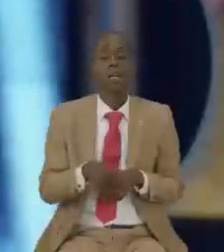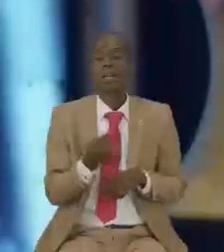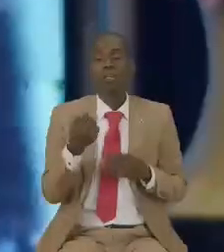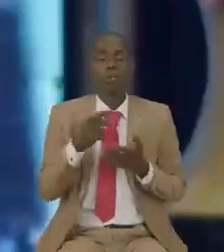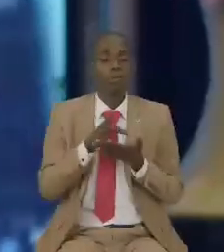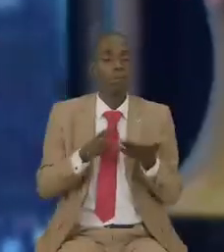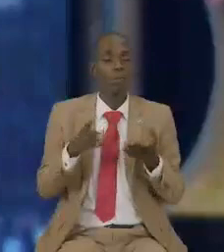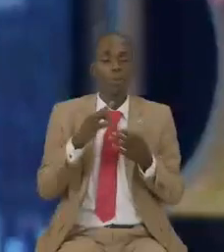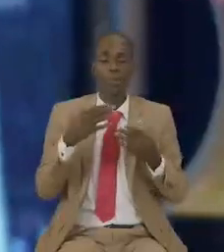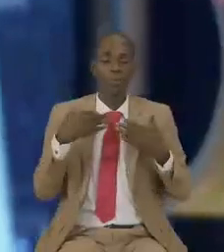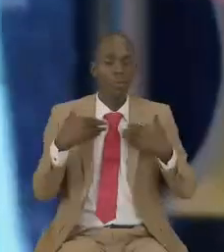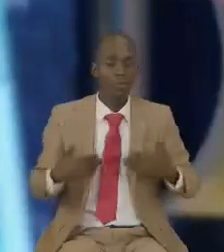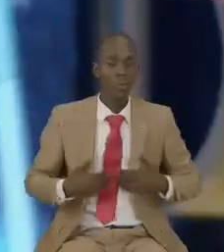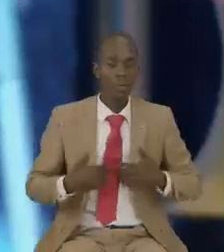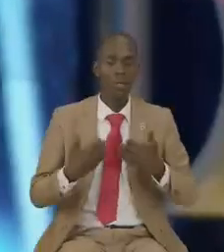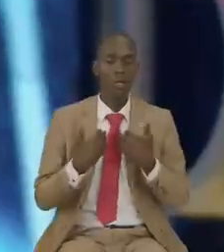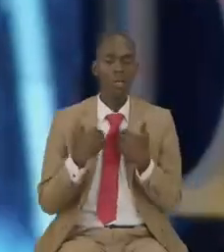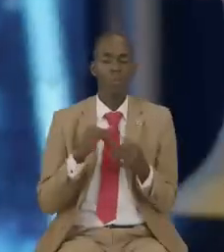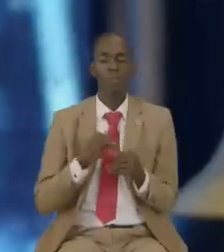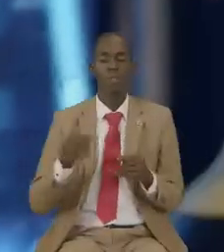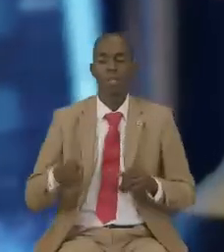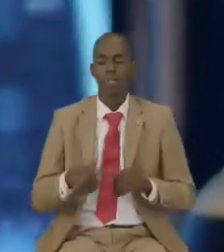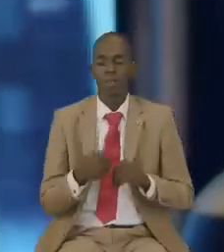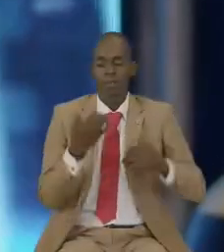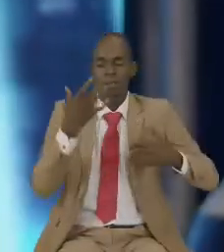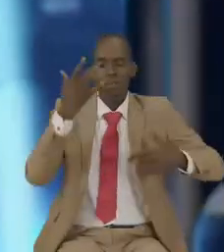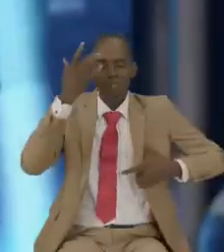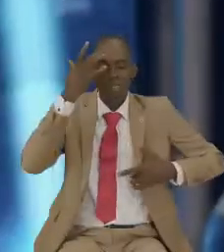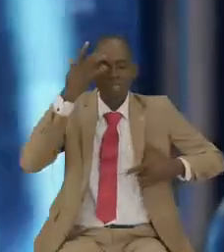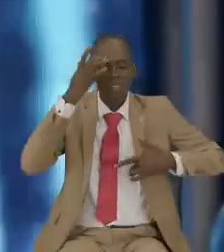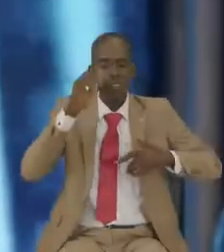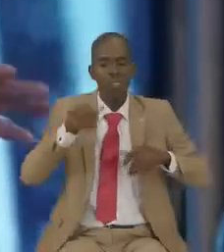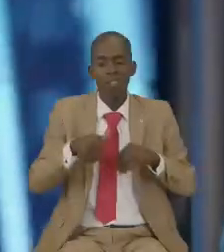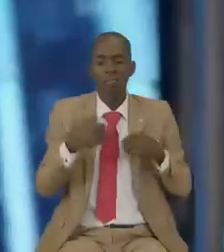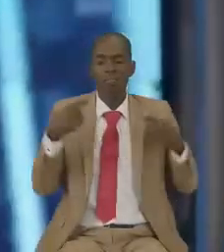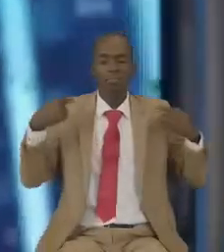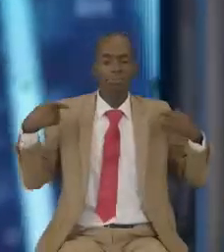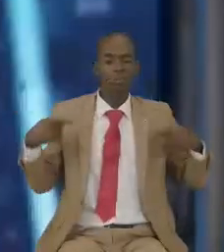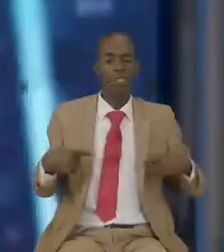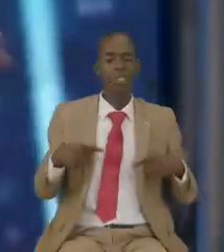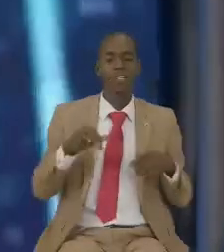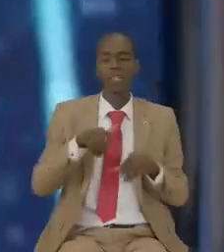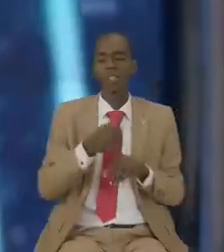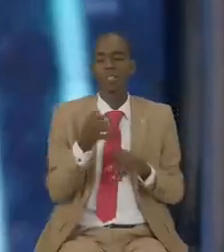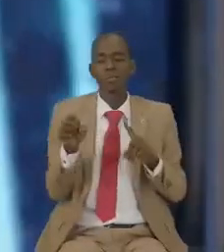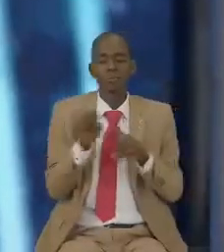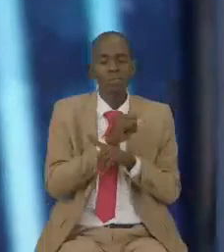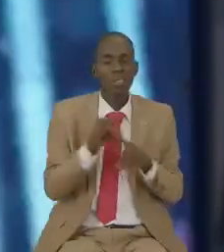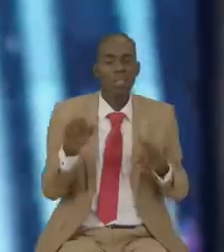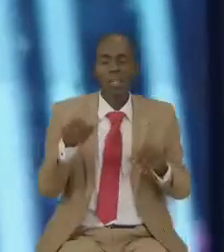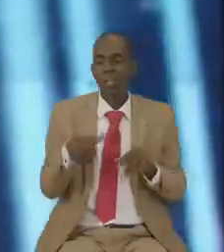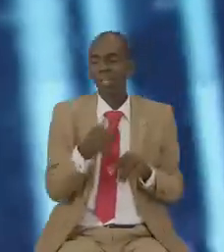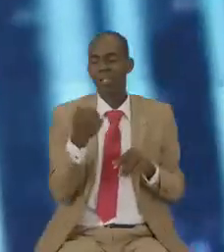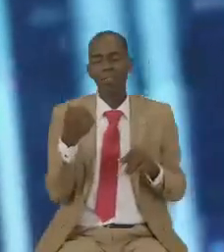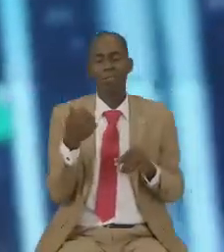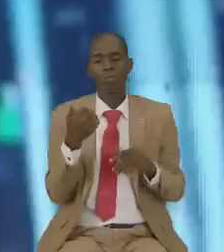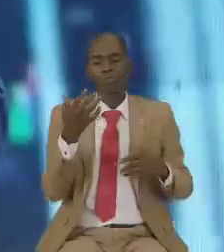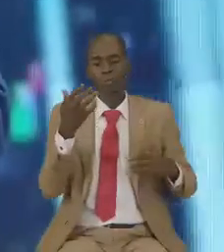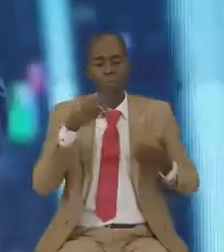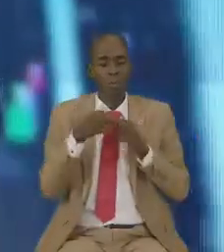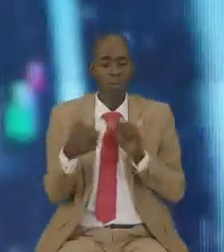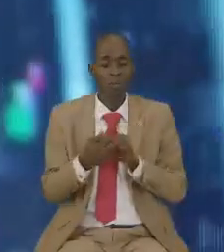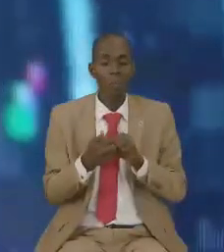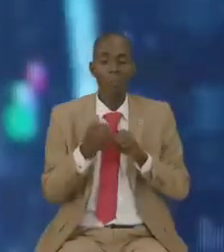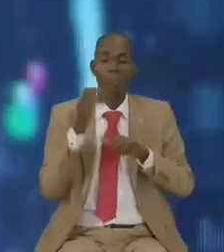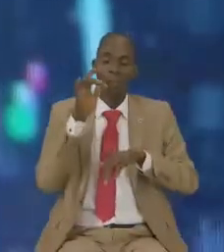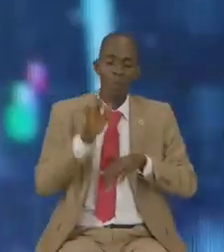body having any sickness, any ailment, any affliction, any infirmity, touch